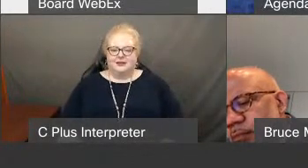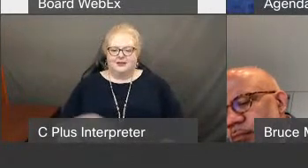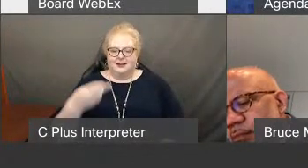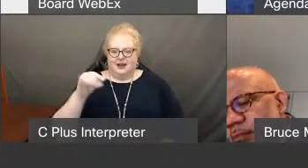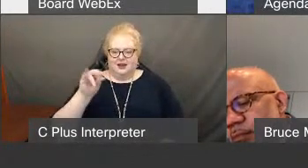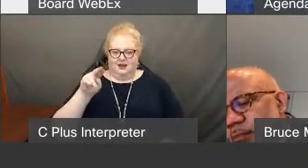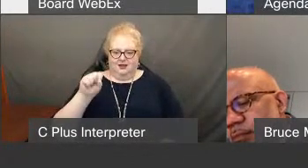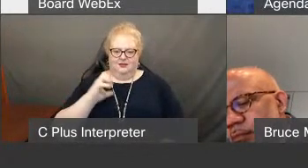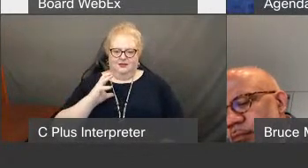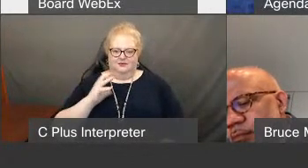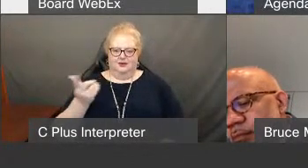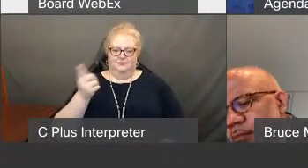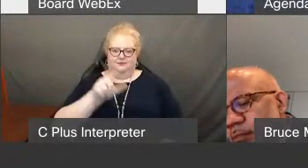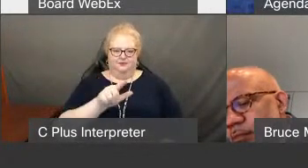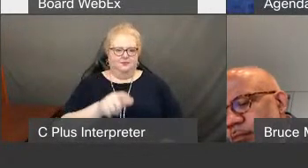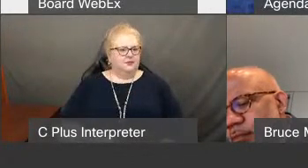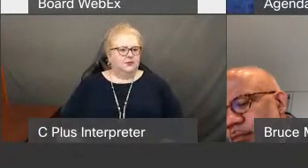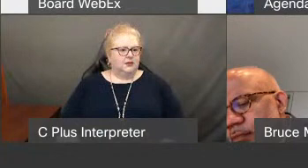fine.